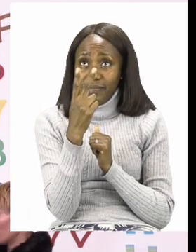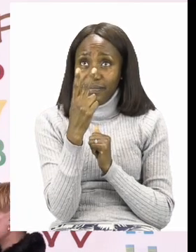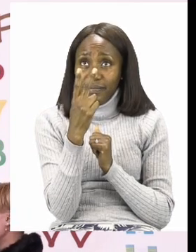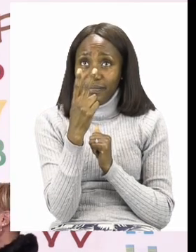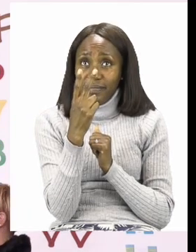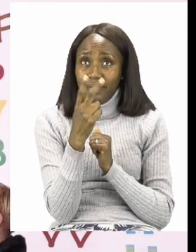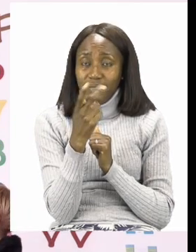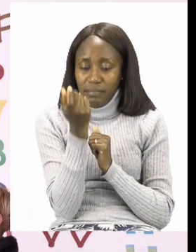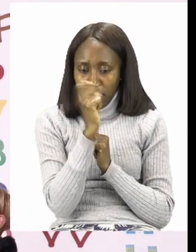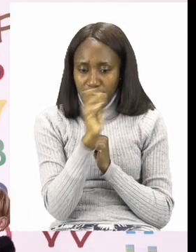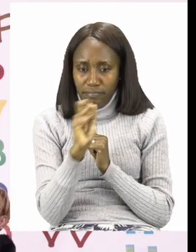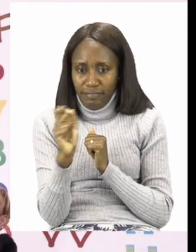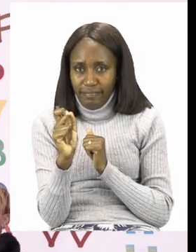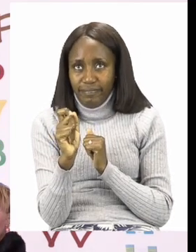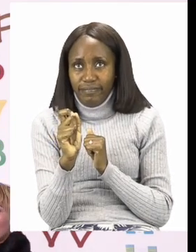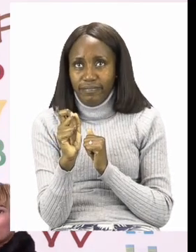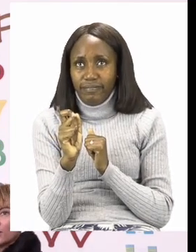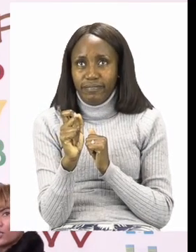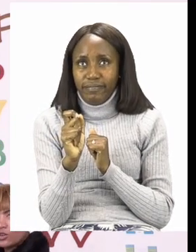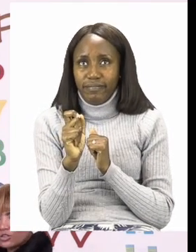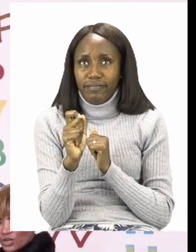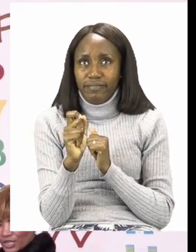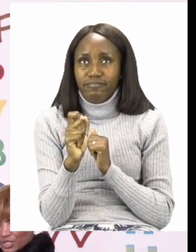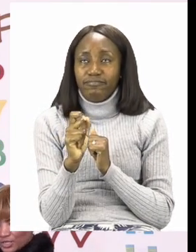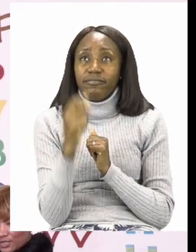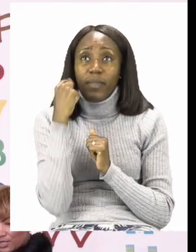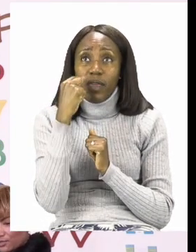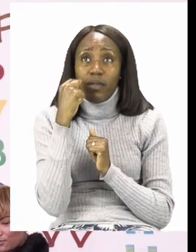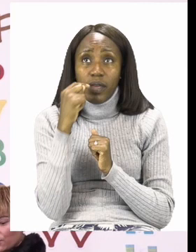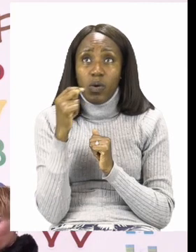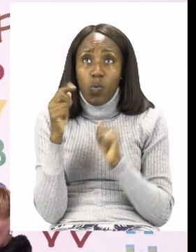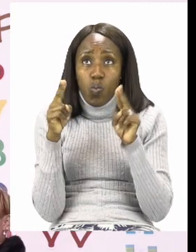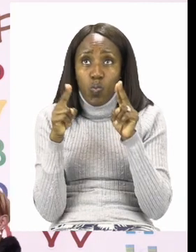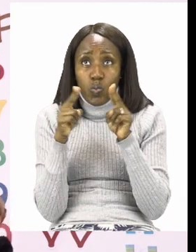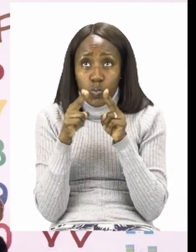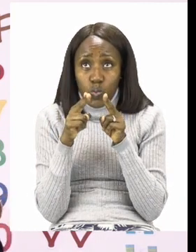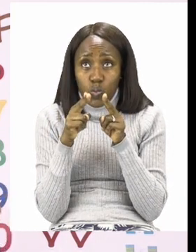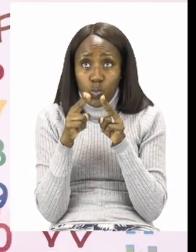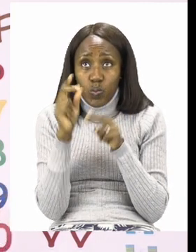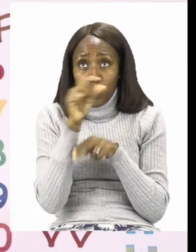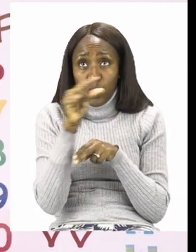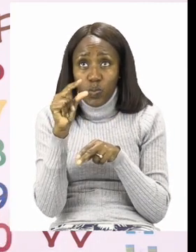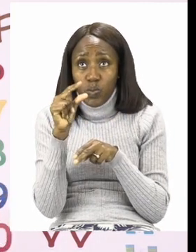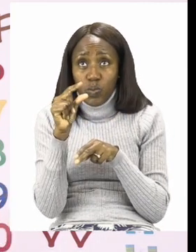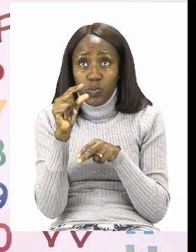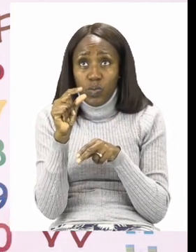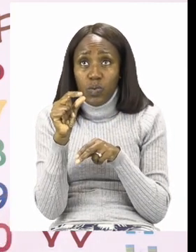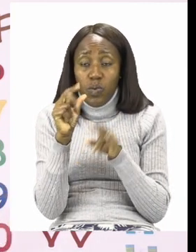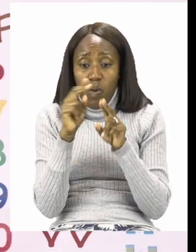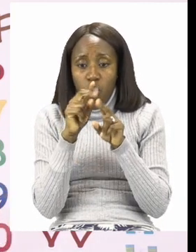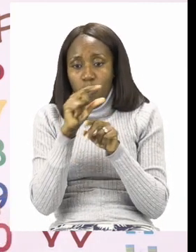are given. Let's quickly read these contractions. The first one is